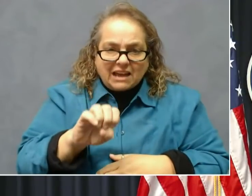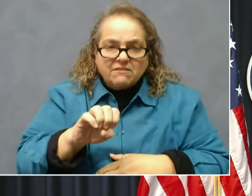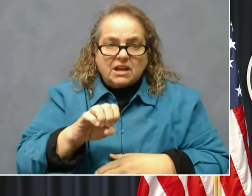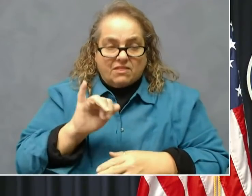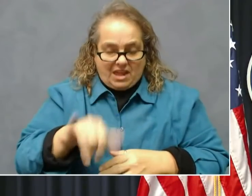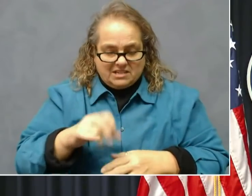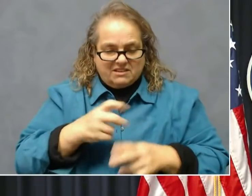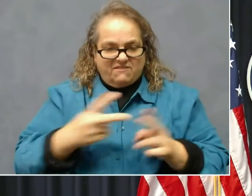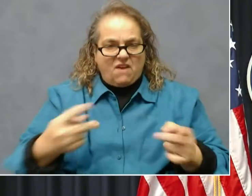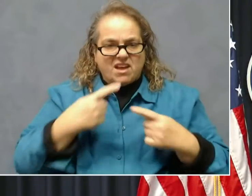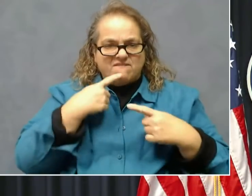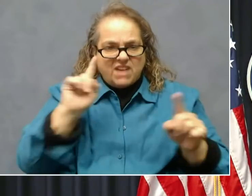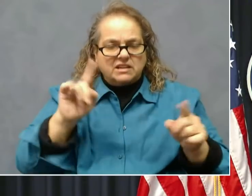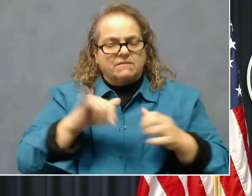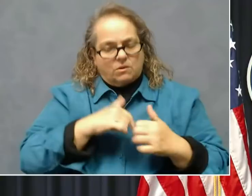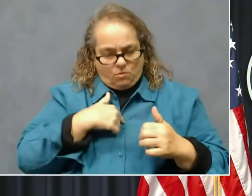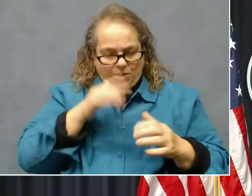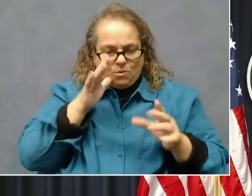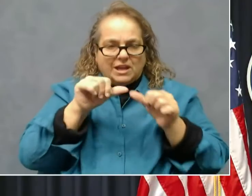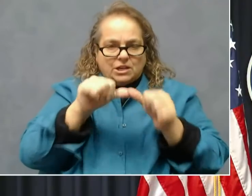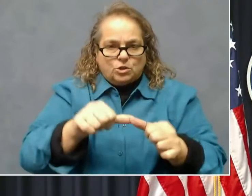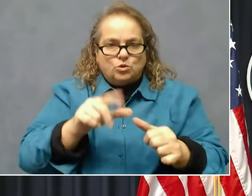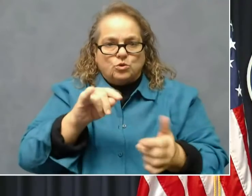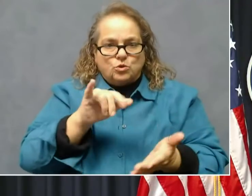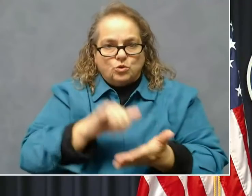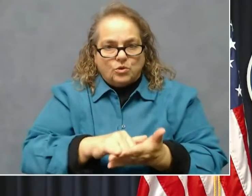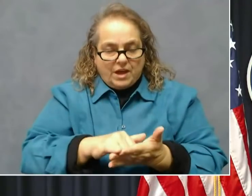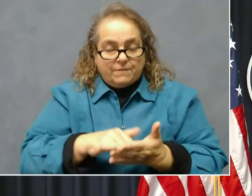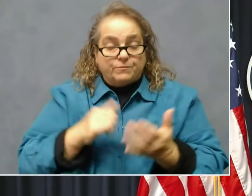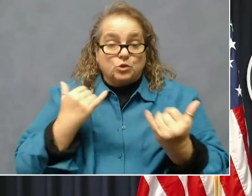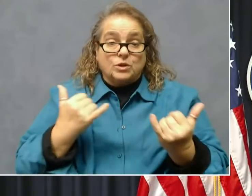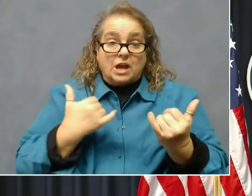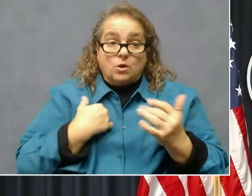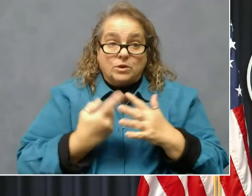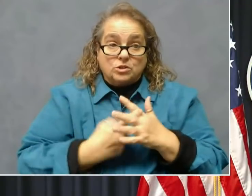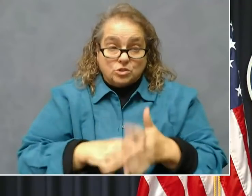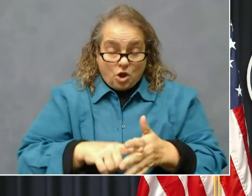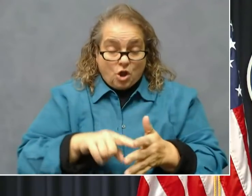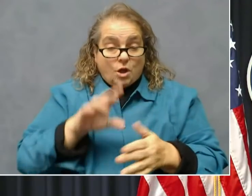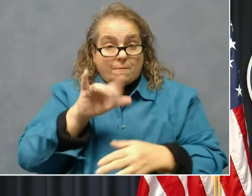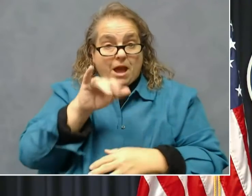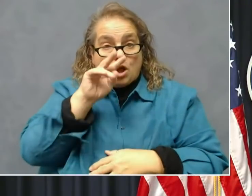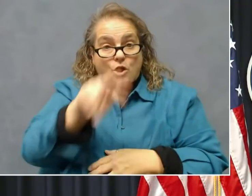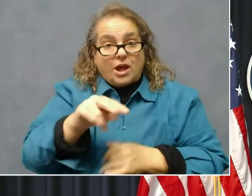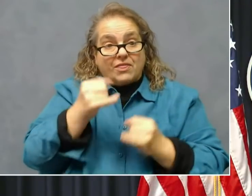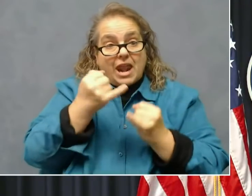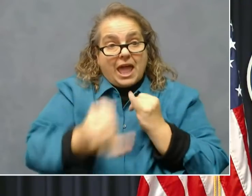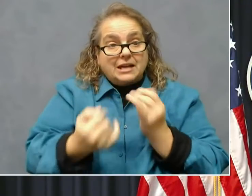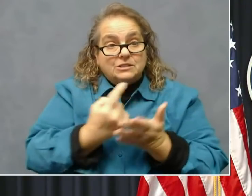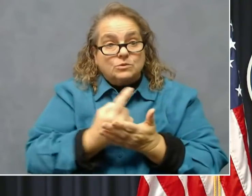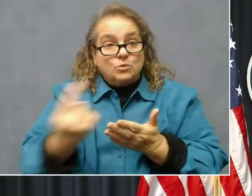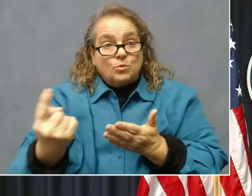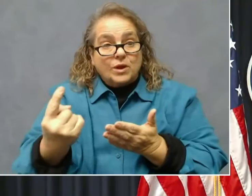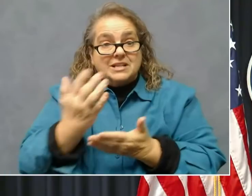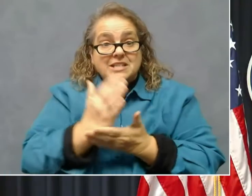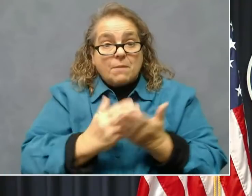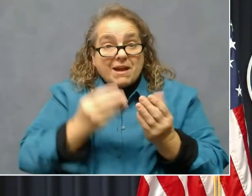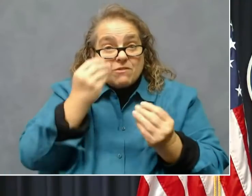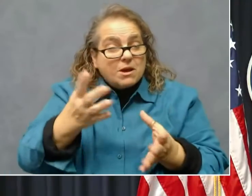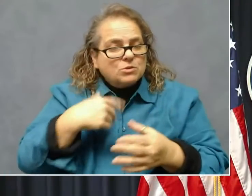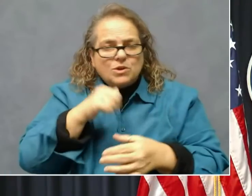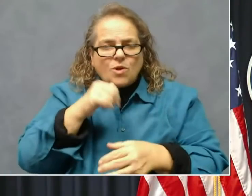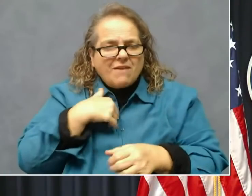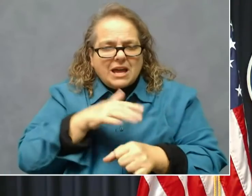that. Today, we're going to start at looking at the last week. Some of the information, we don't have enough context